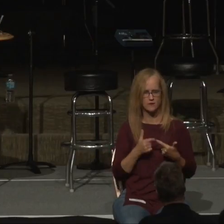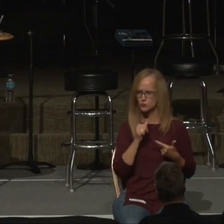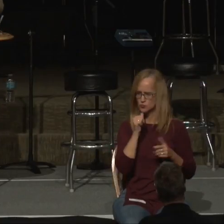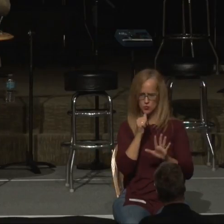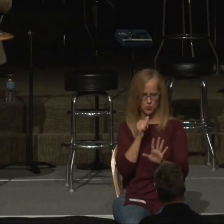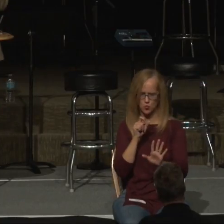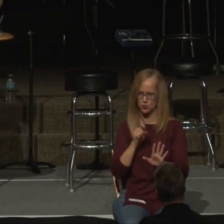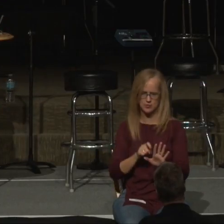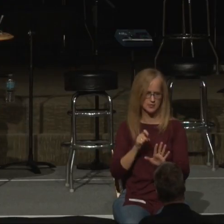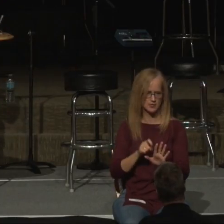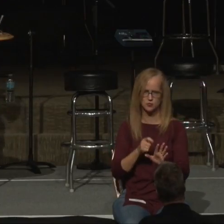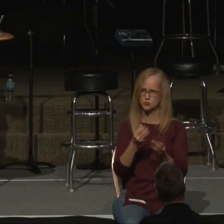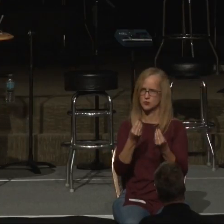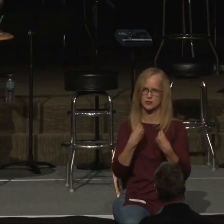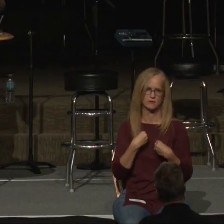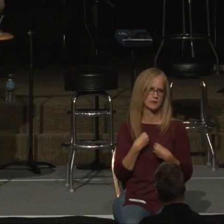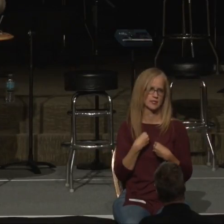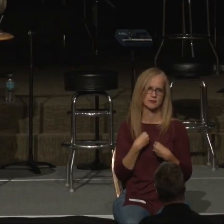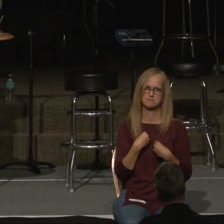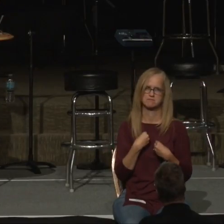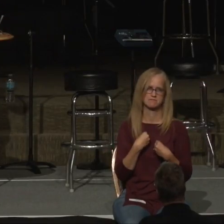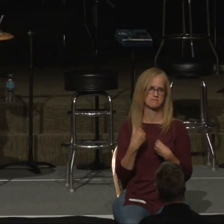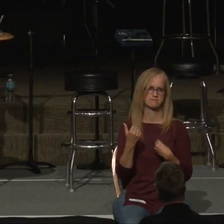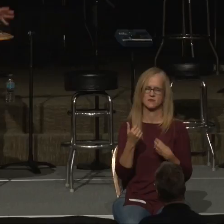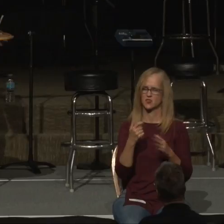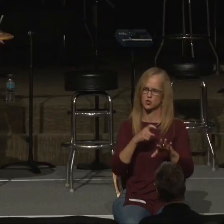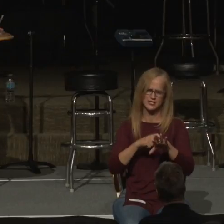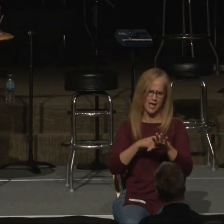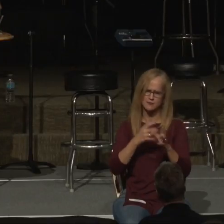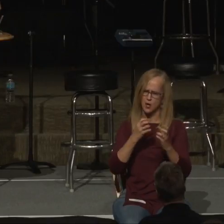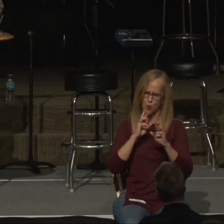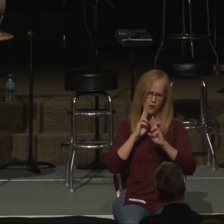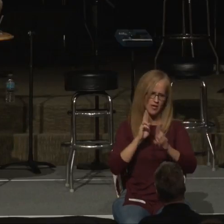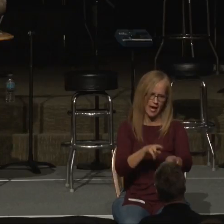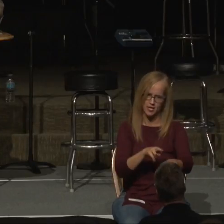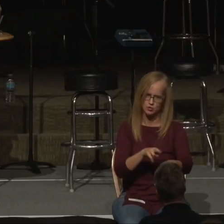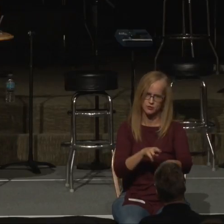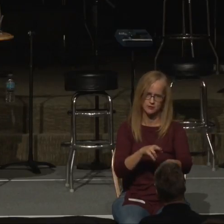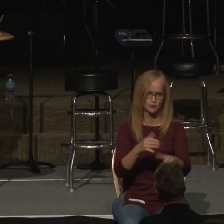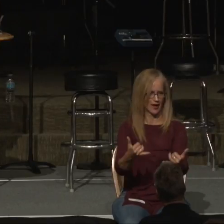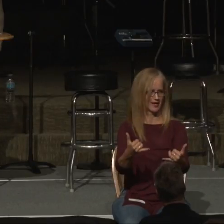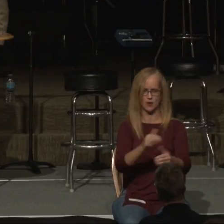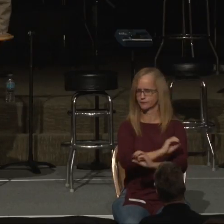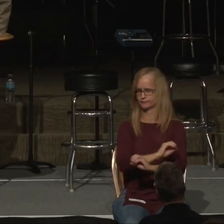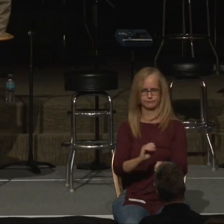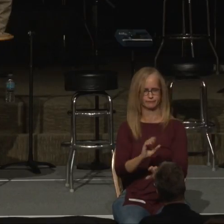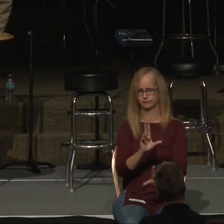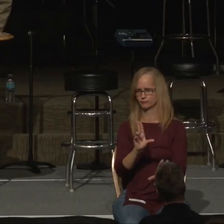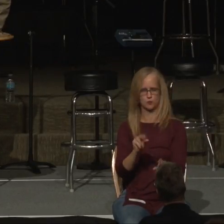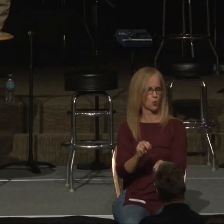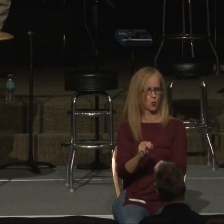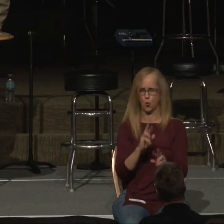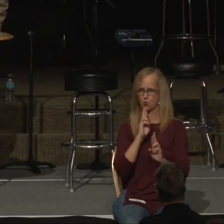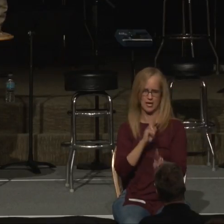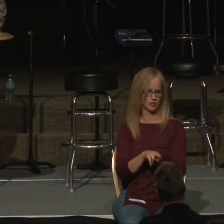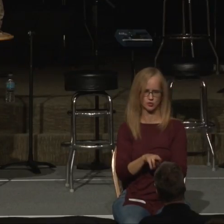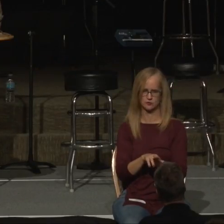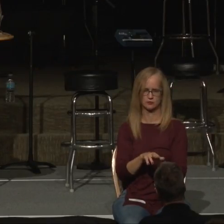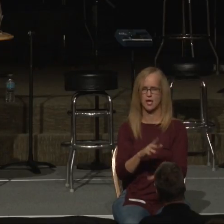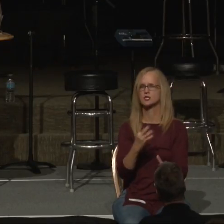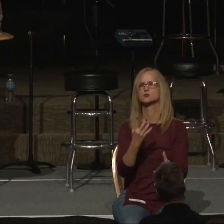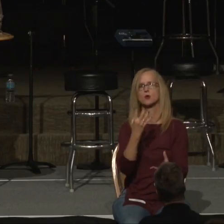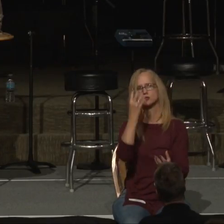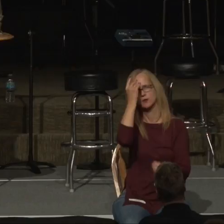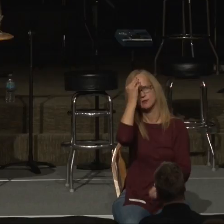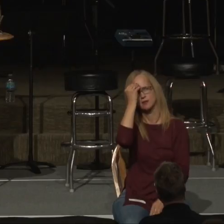You don't need to give me any. There's times I want reaction from you. Right now is not one. I'm not looking for anything. I just want